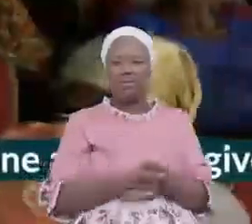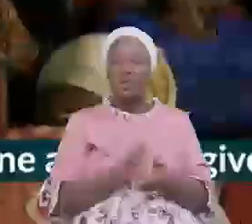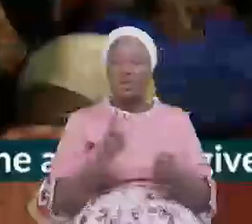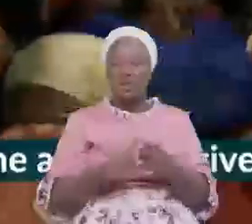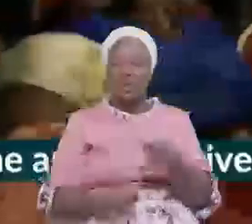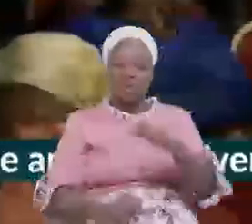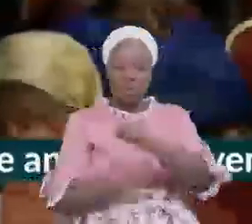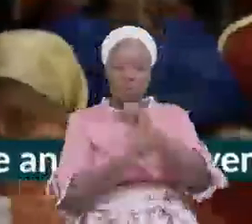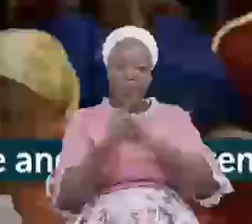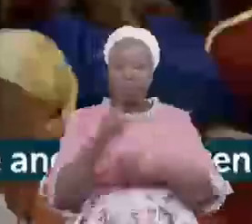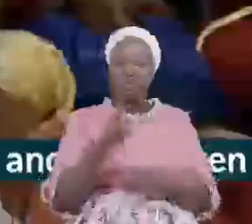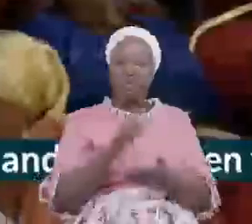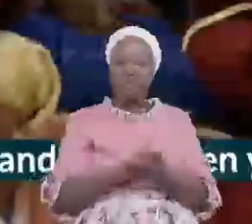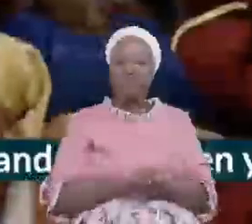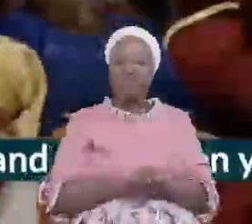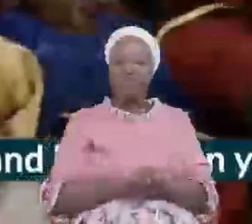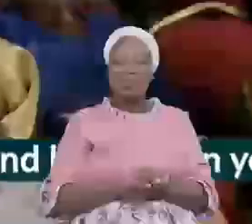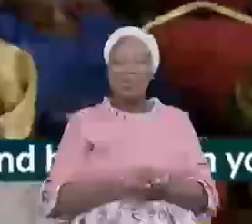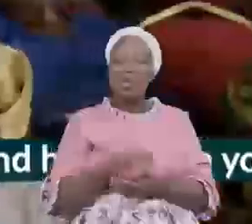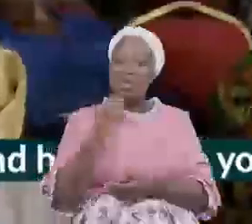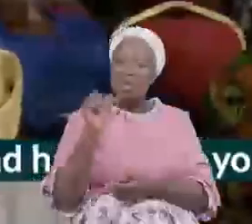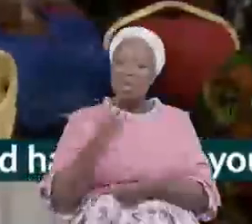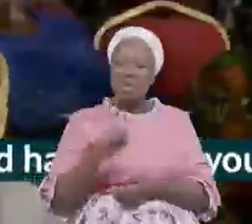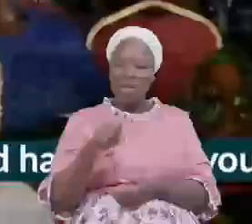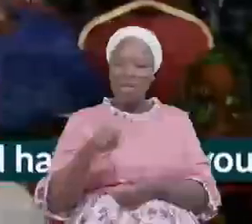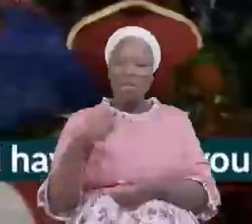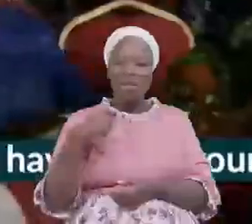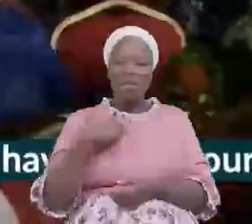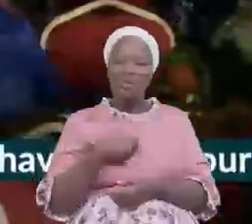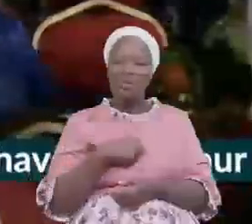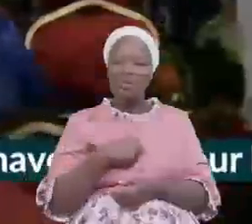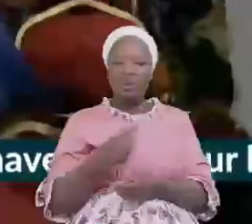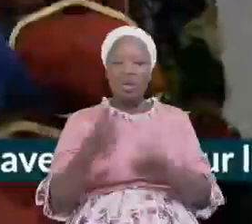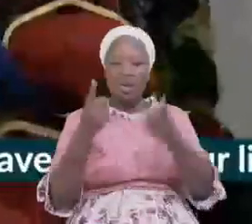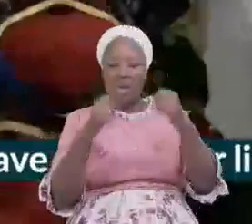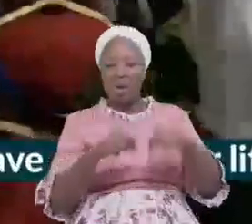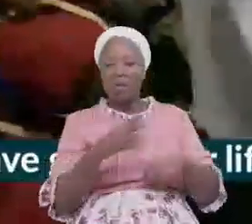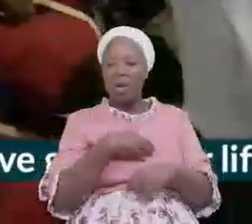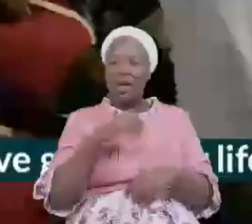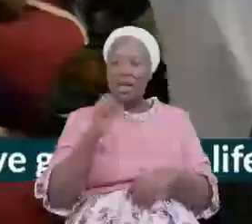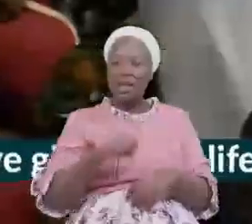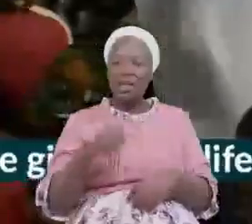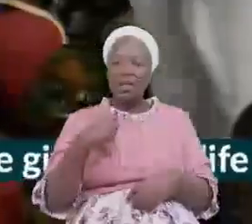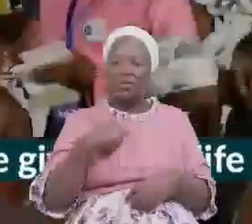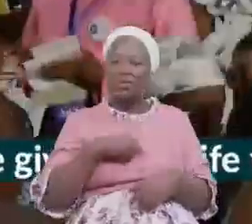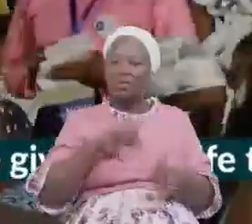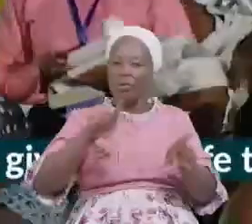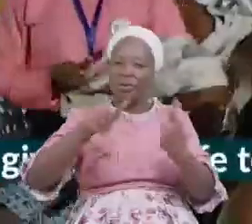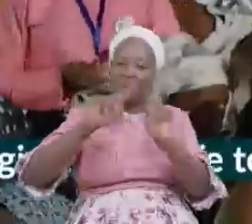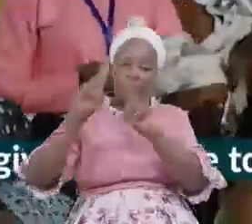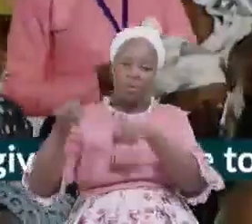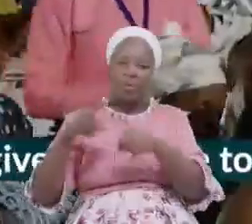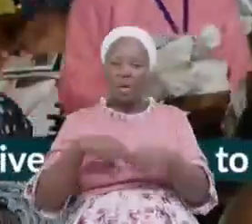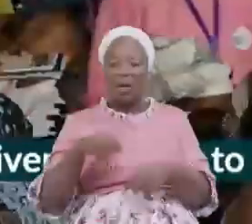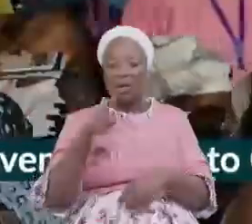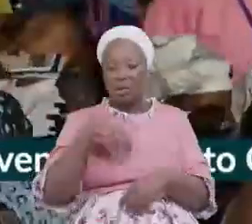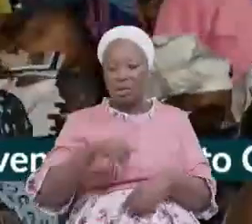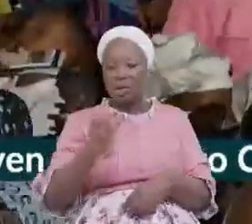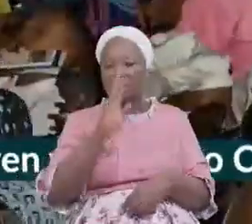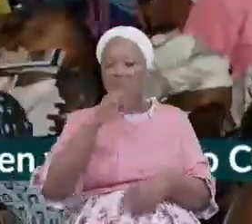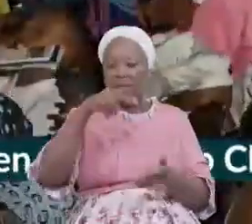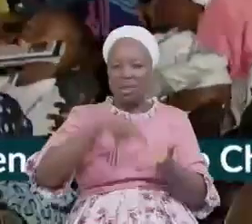support you. Years will come and years will go. You will still be standing for the Lord in your